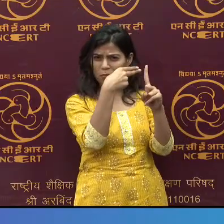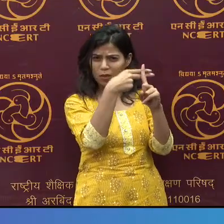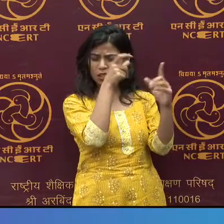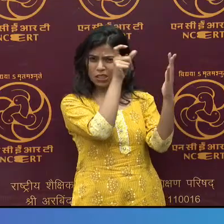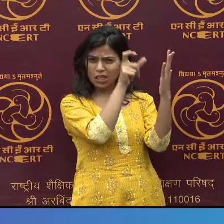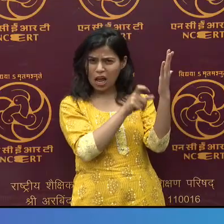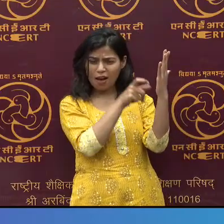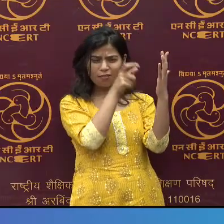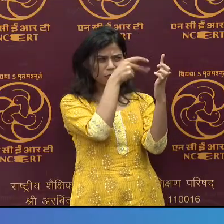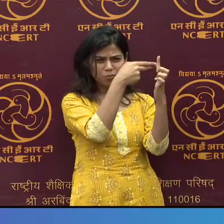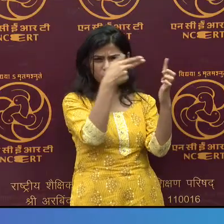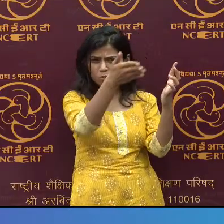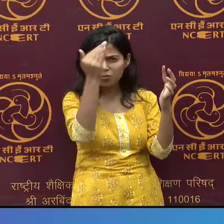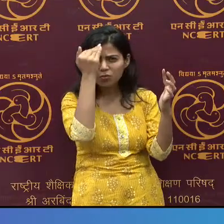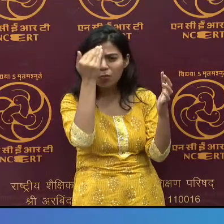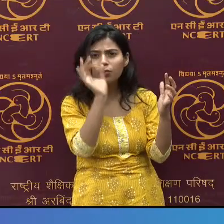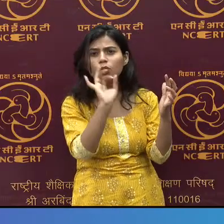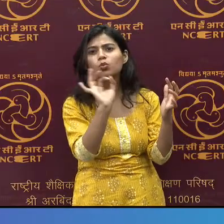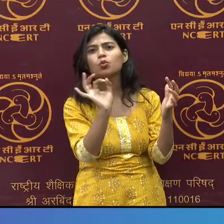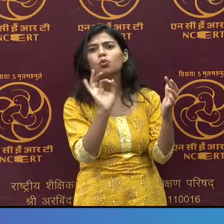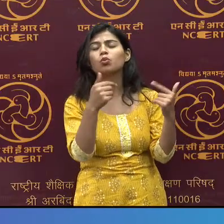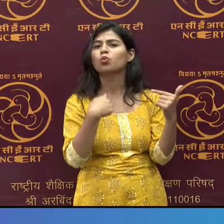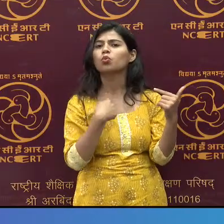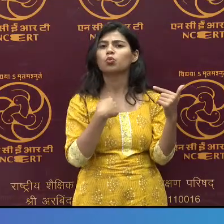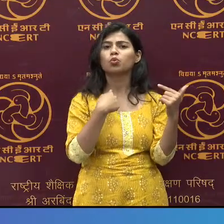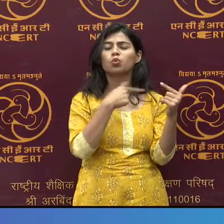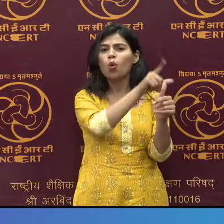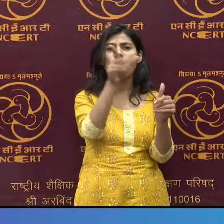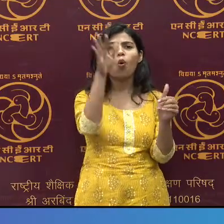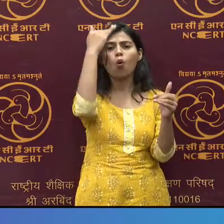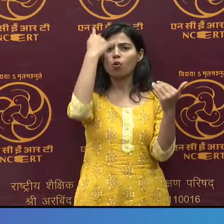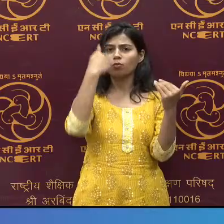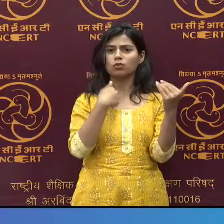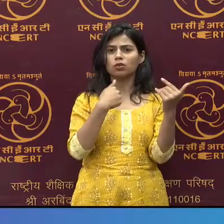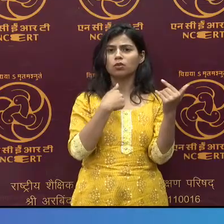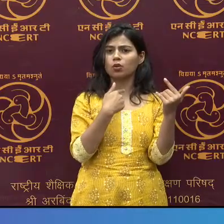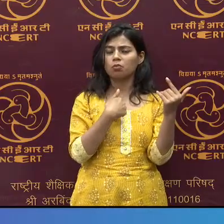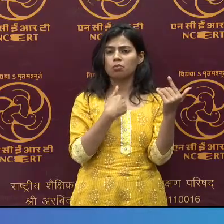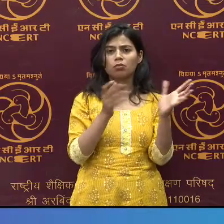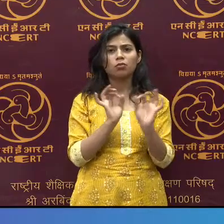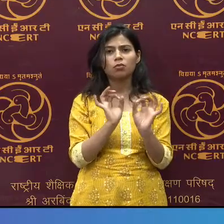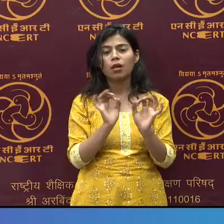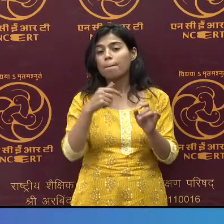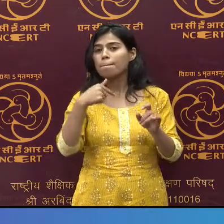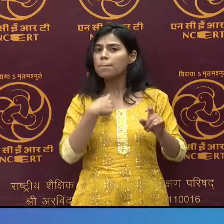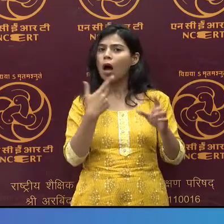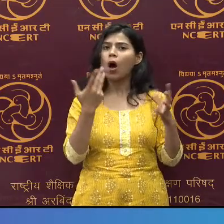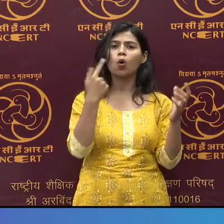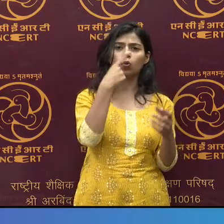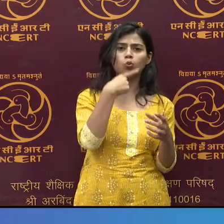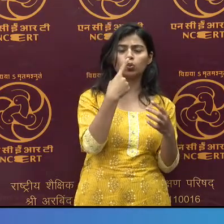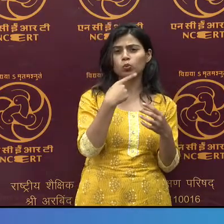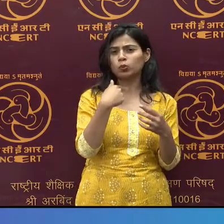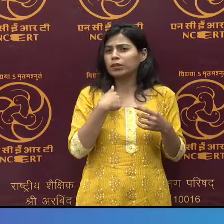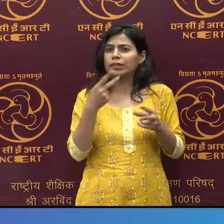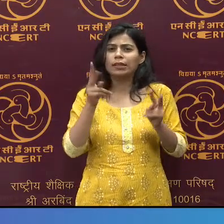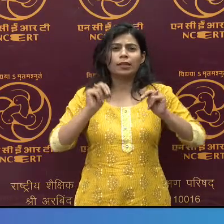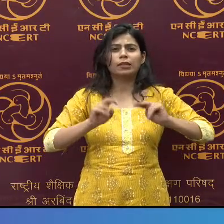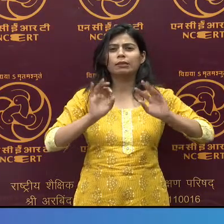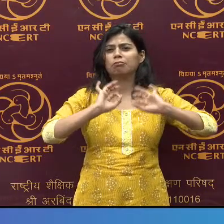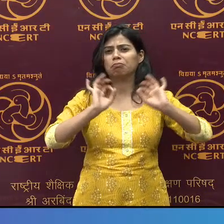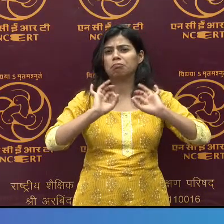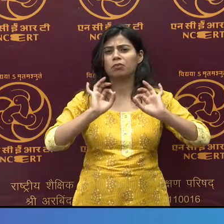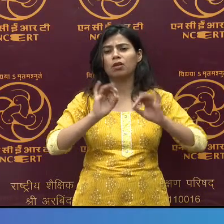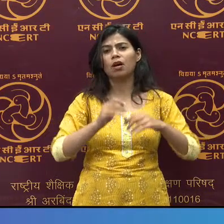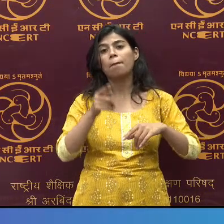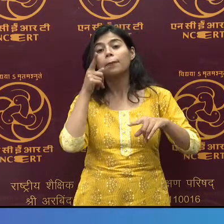people who are reading that article might not know me. So I as a person do not matter, but the facts I am presenting in favor